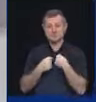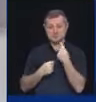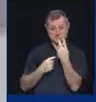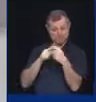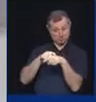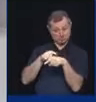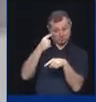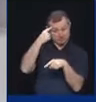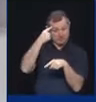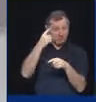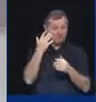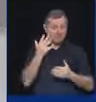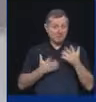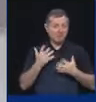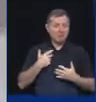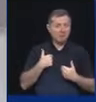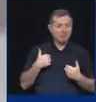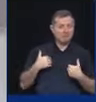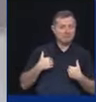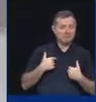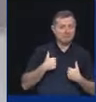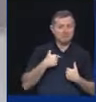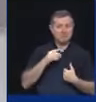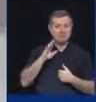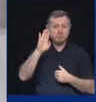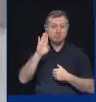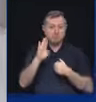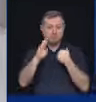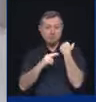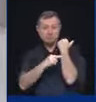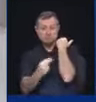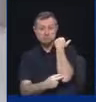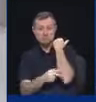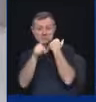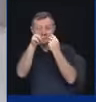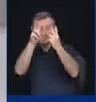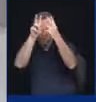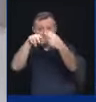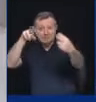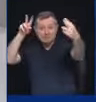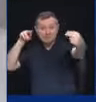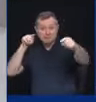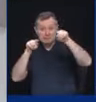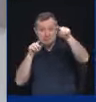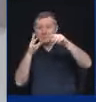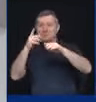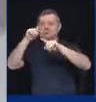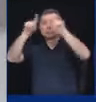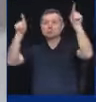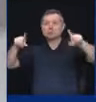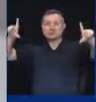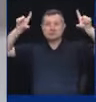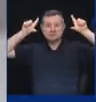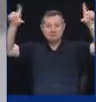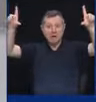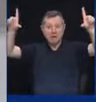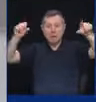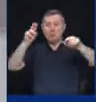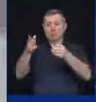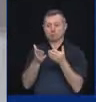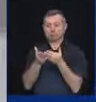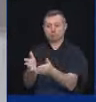the Brooklyn Bridge and the Manhattan Bridge. We wanted to have barges floating down the Hudson and